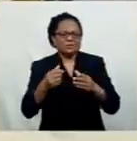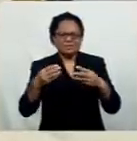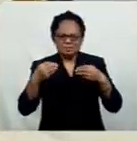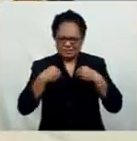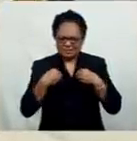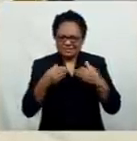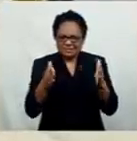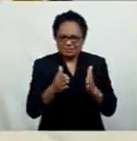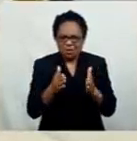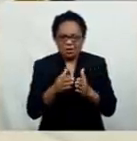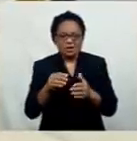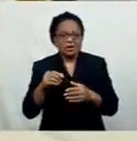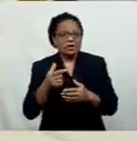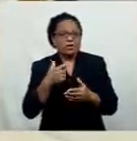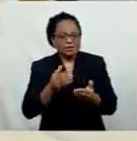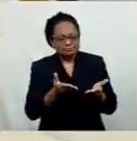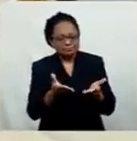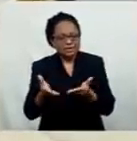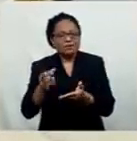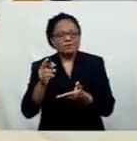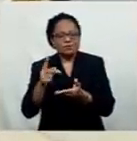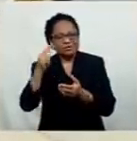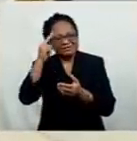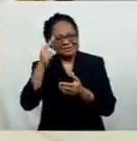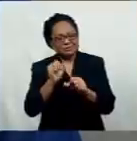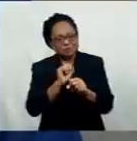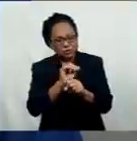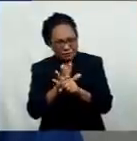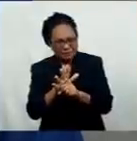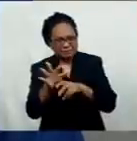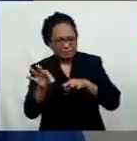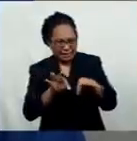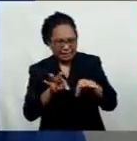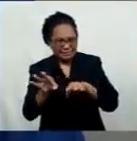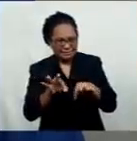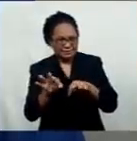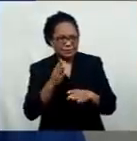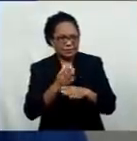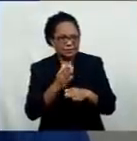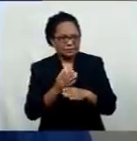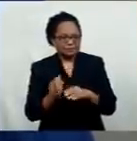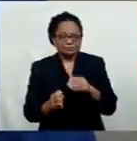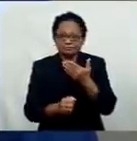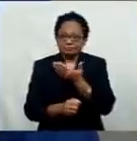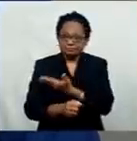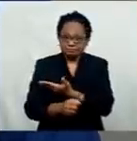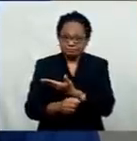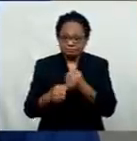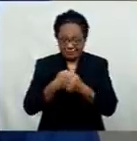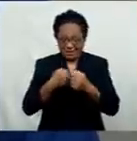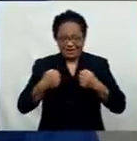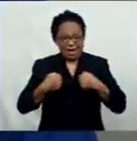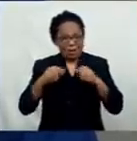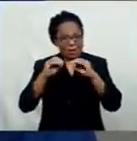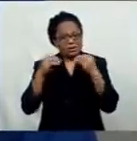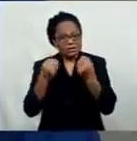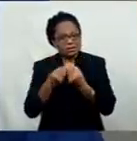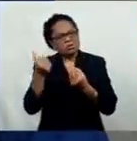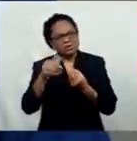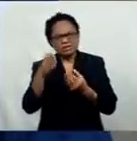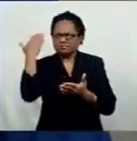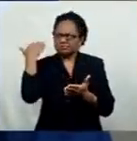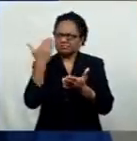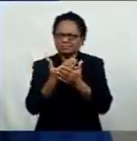its national COVID relief initiative. The Sai Prema Foundation has embarked on many projects over the past 5